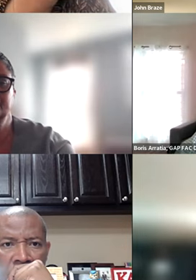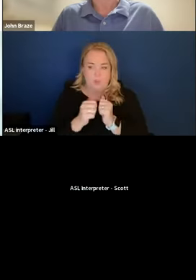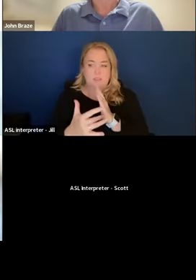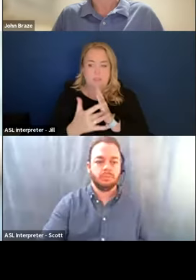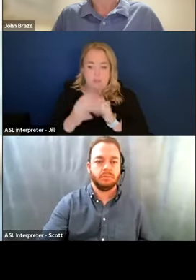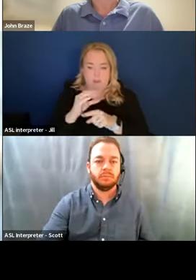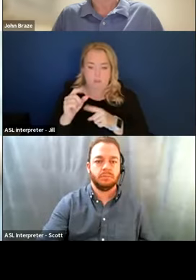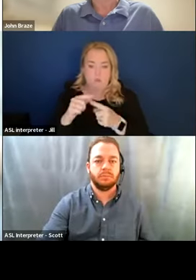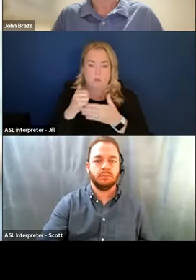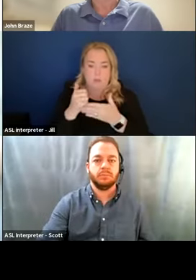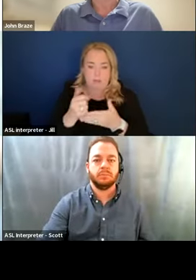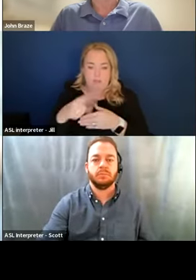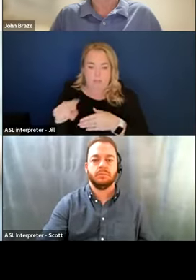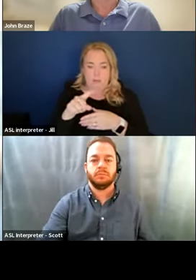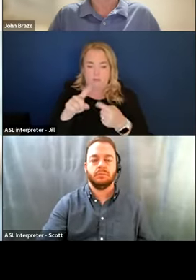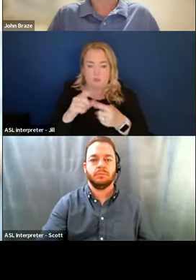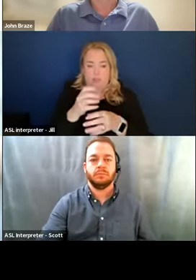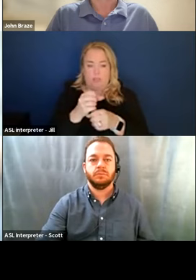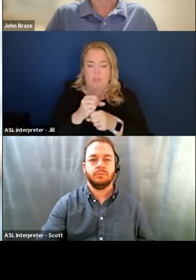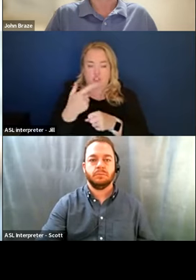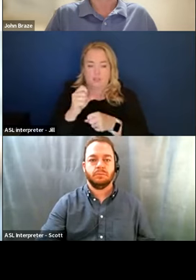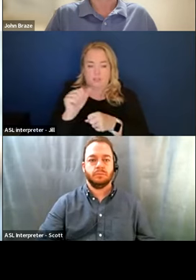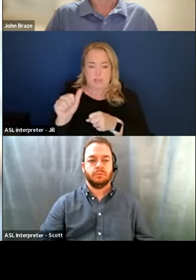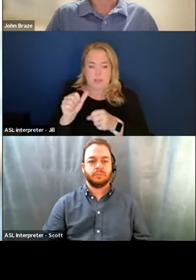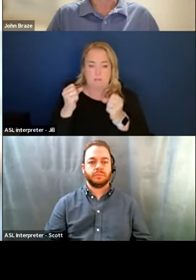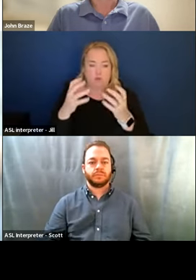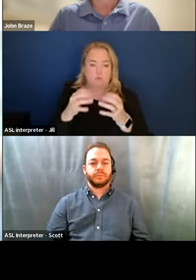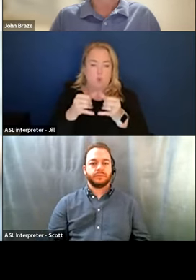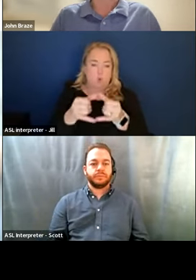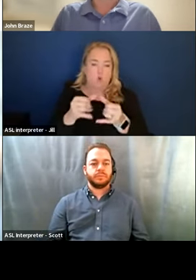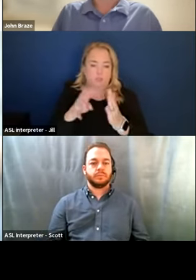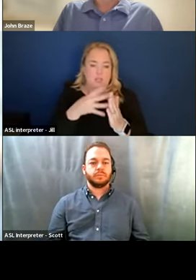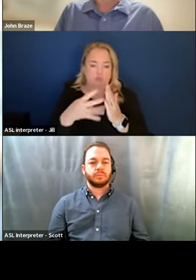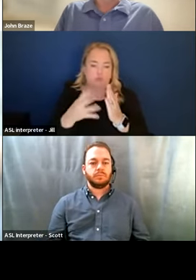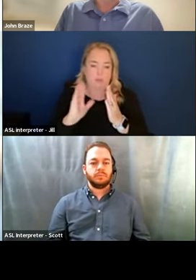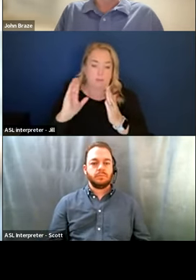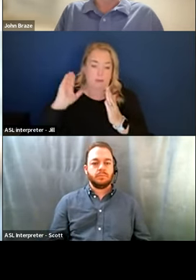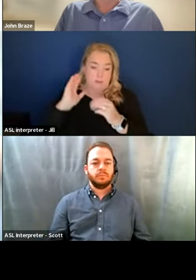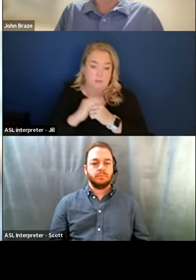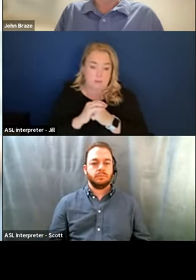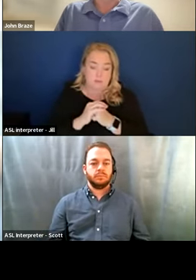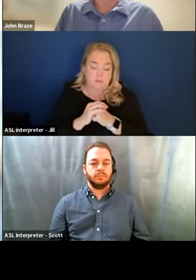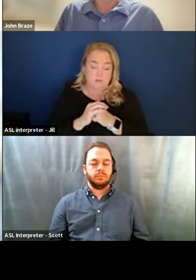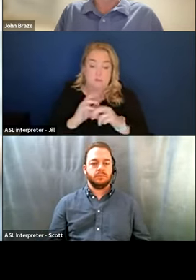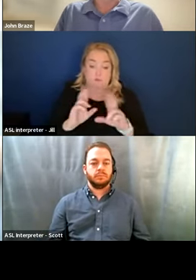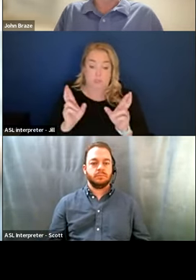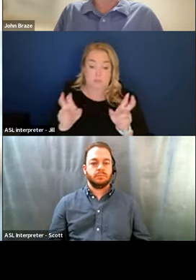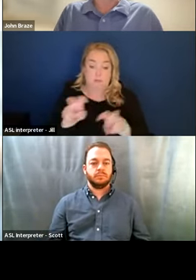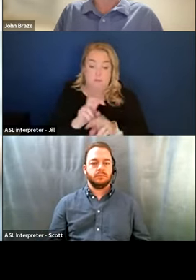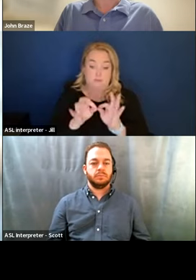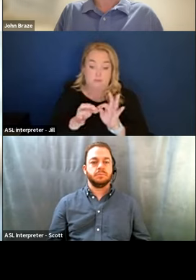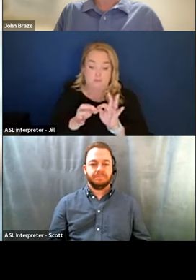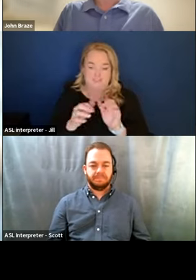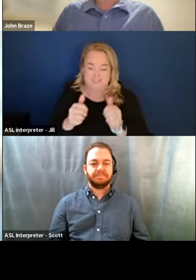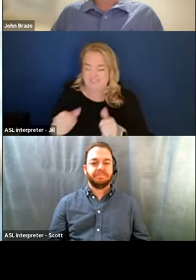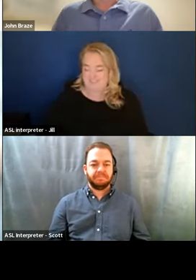to help them get onto the GSA multiple award schedule in the past for those that wanted to sell to the government.